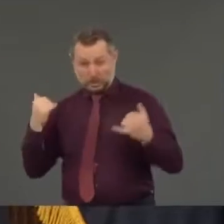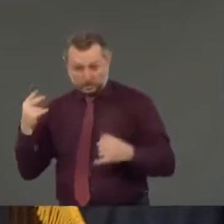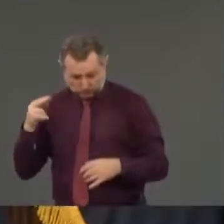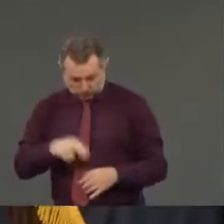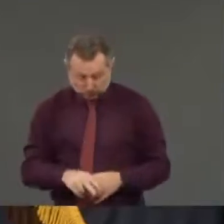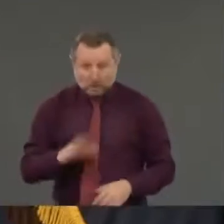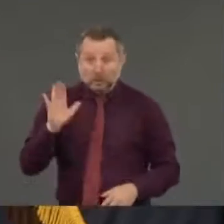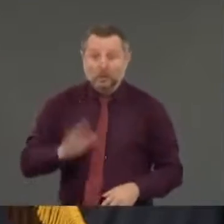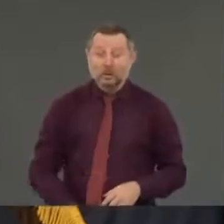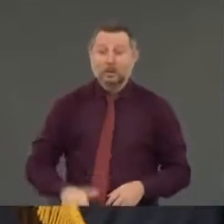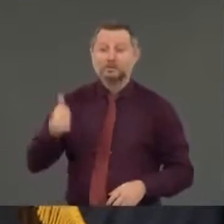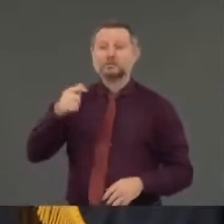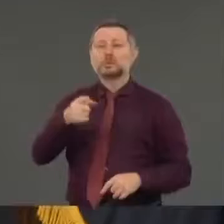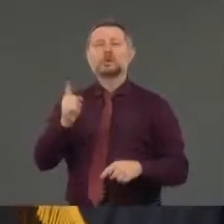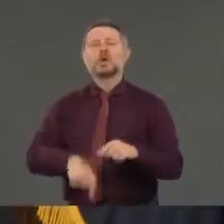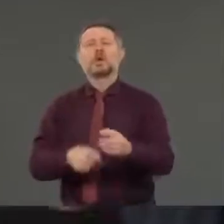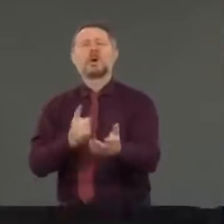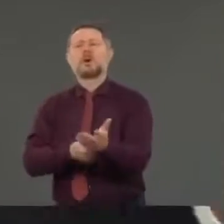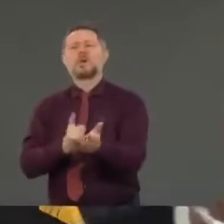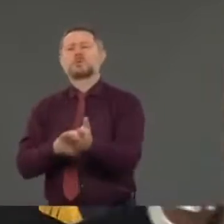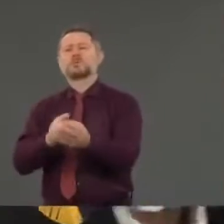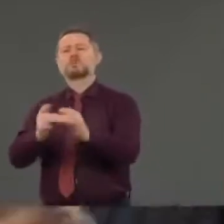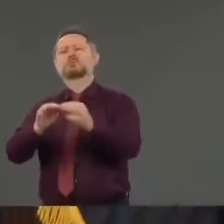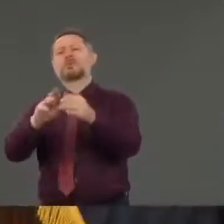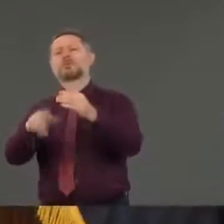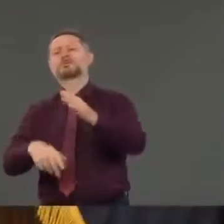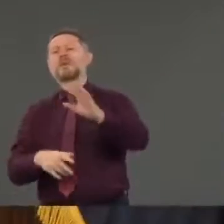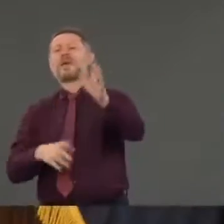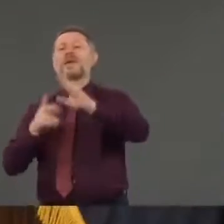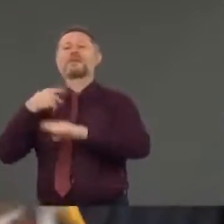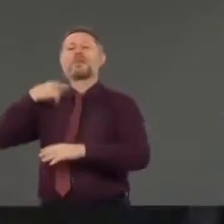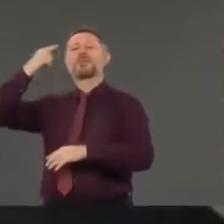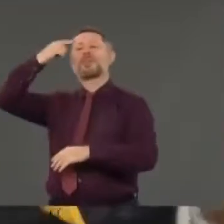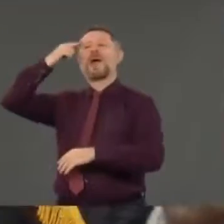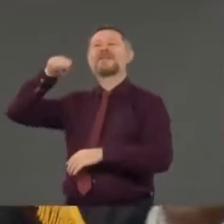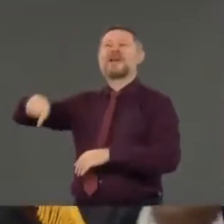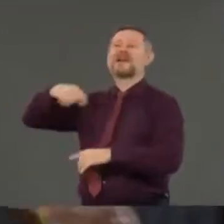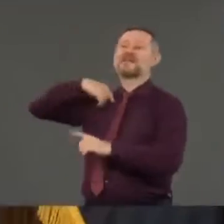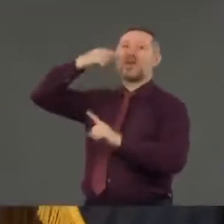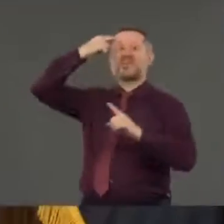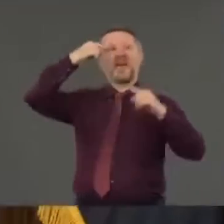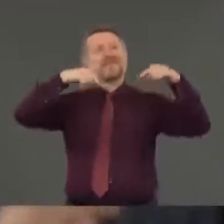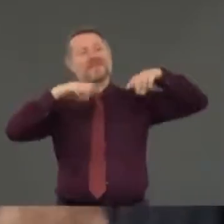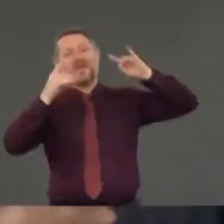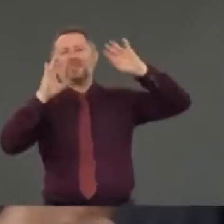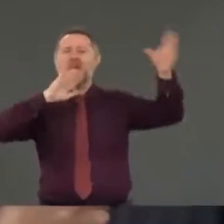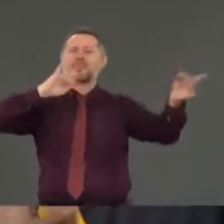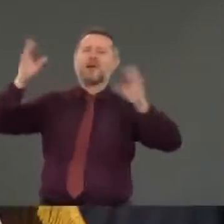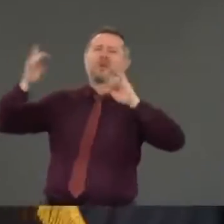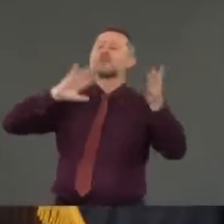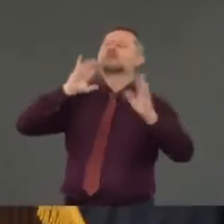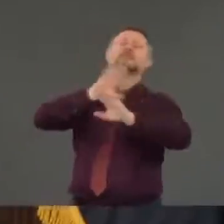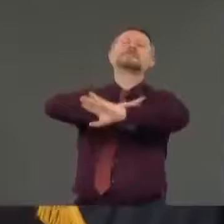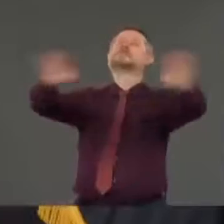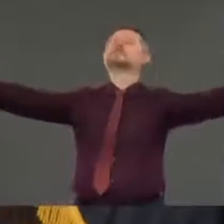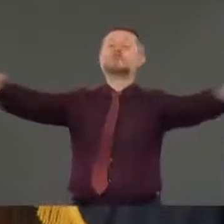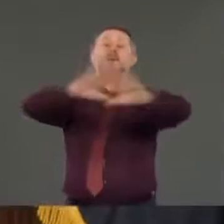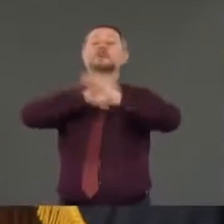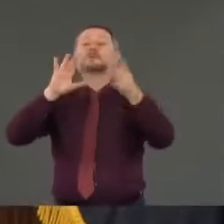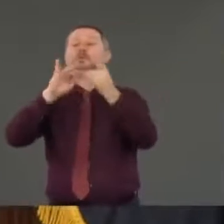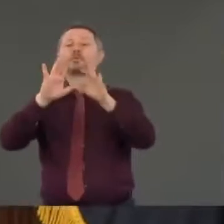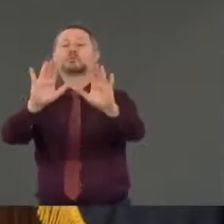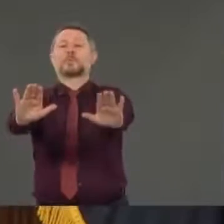was my point earlier. Well, this one thinks this one thinks this one says this one says that. Yeah, I know. Now we